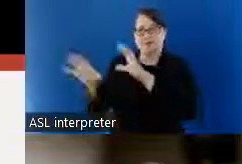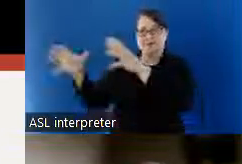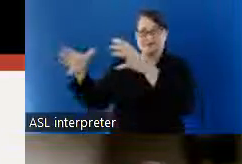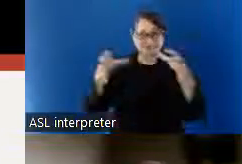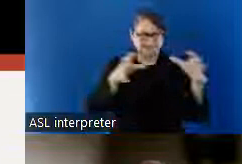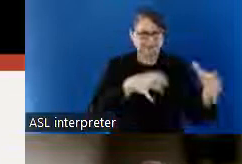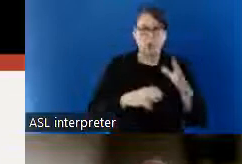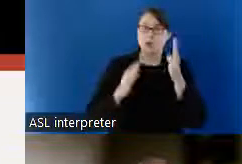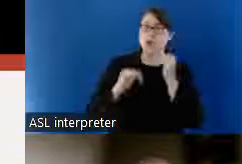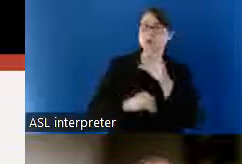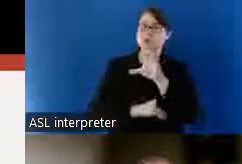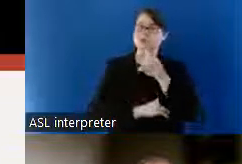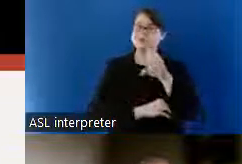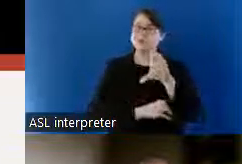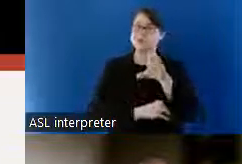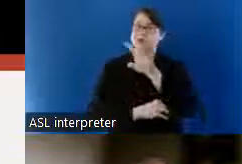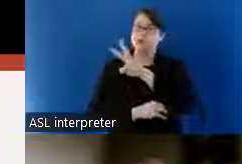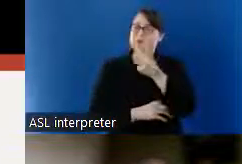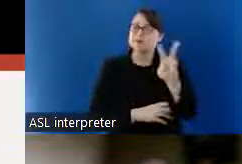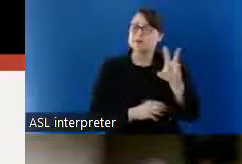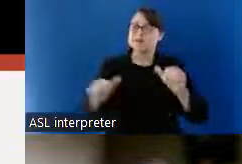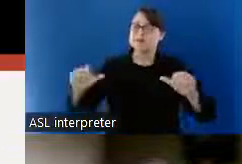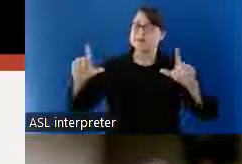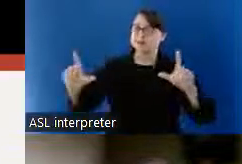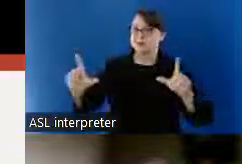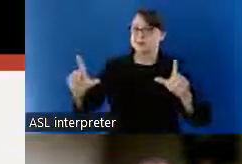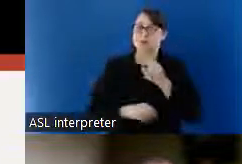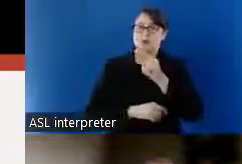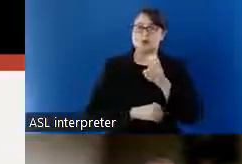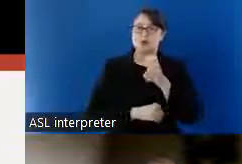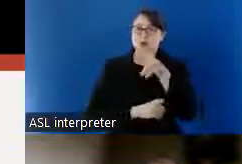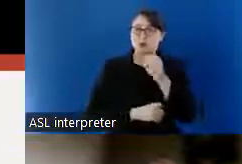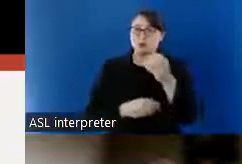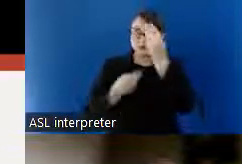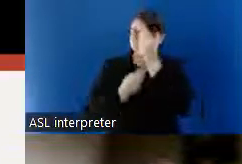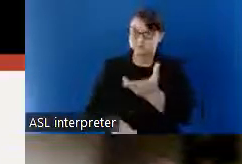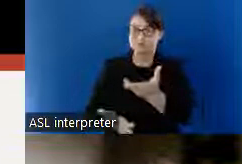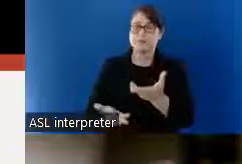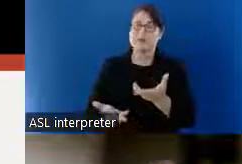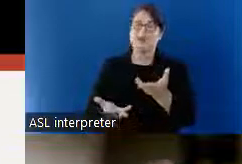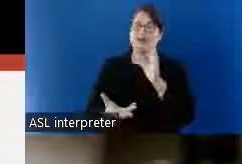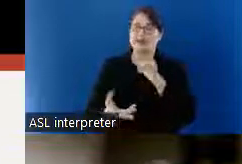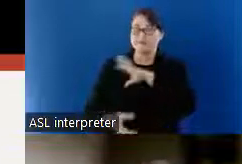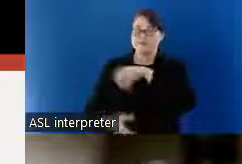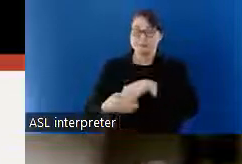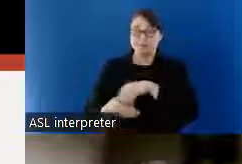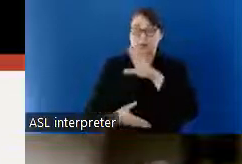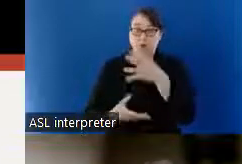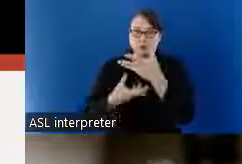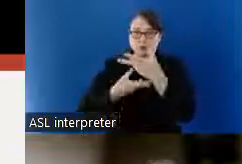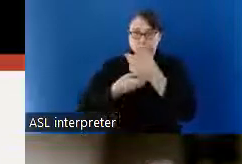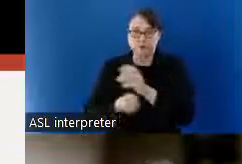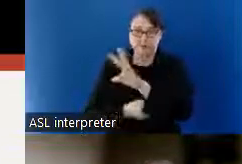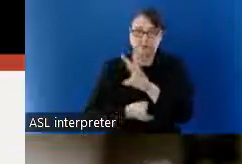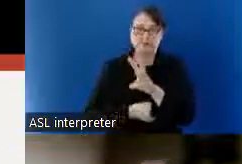web pages and news releases are part of your trusted sources. We encourage you to go to your local and state Department of Health's website to